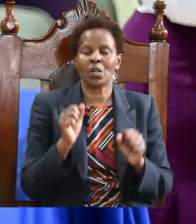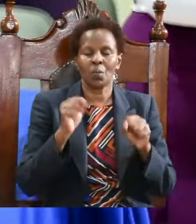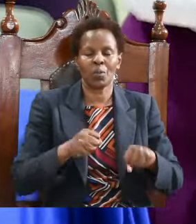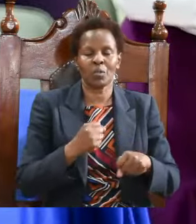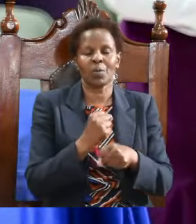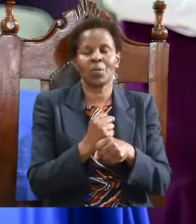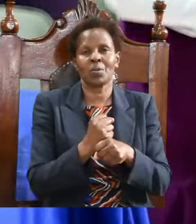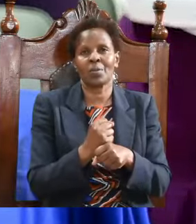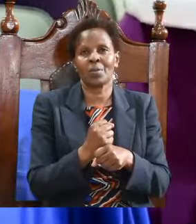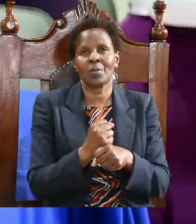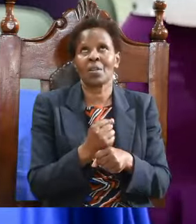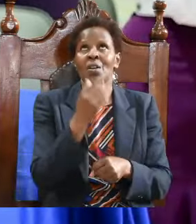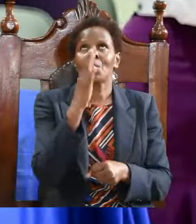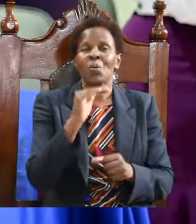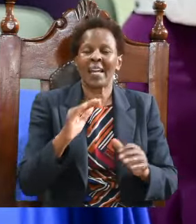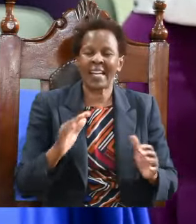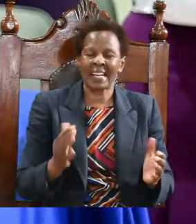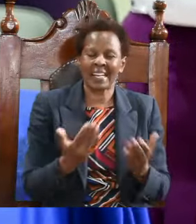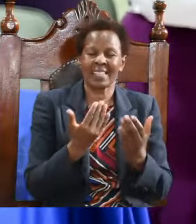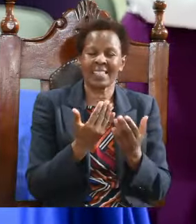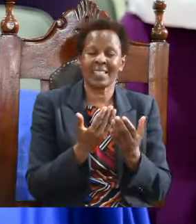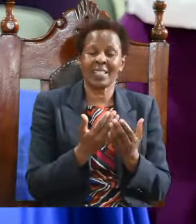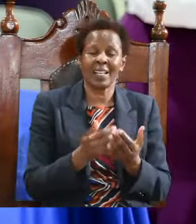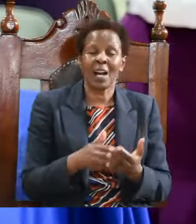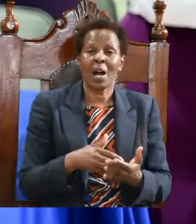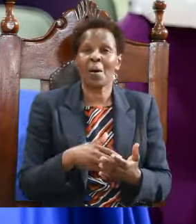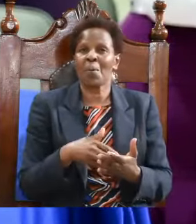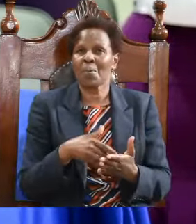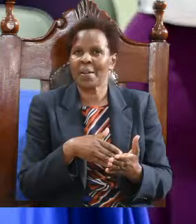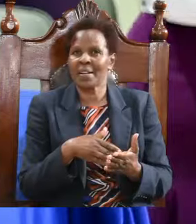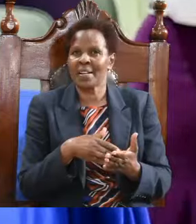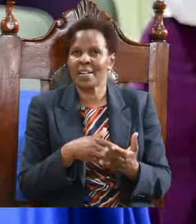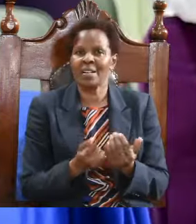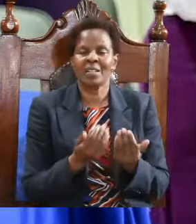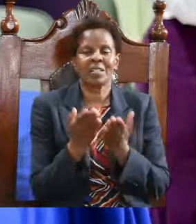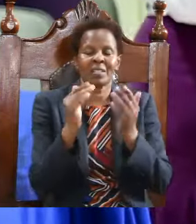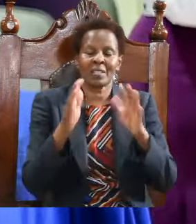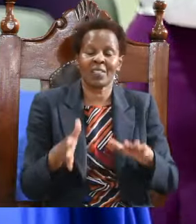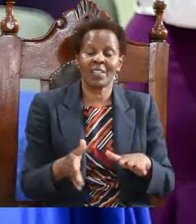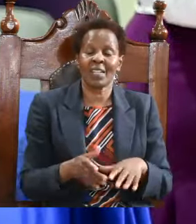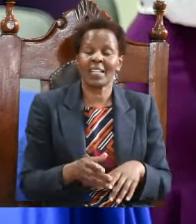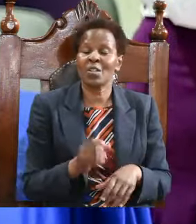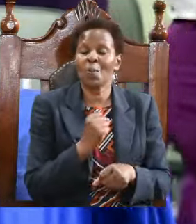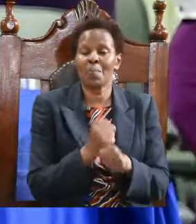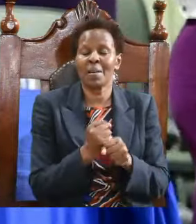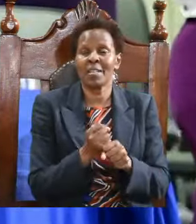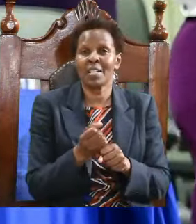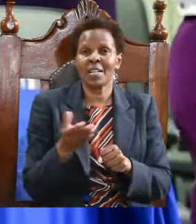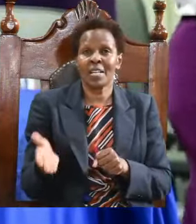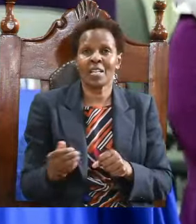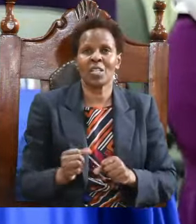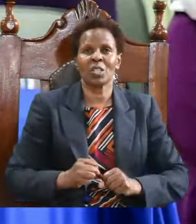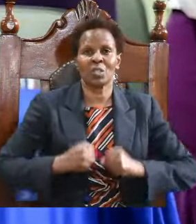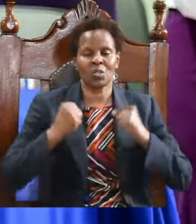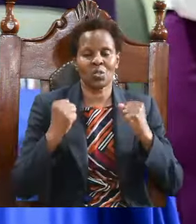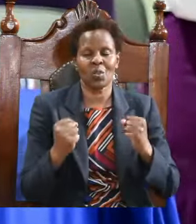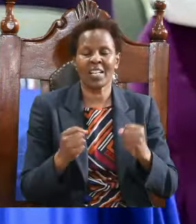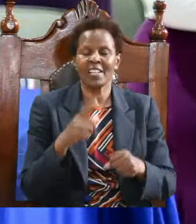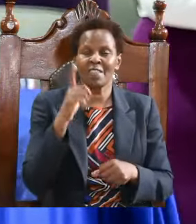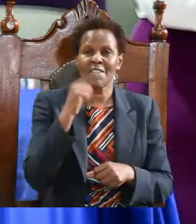Lord, you encouraged a fearful servant and he became strong. And he finished very